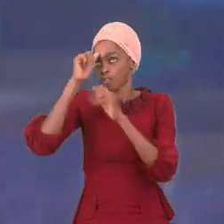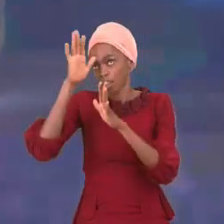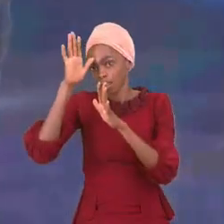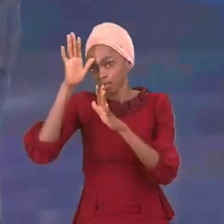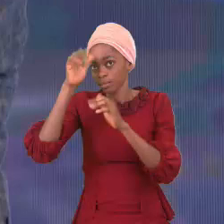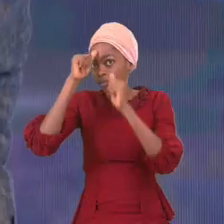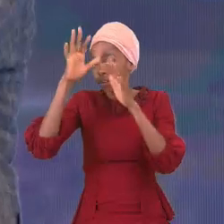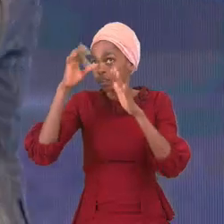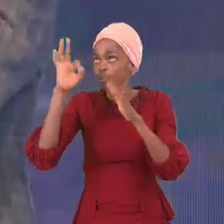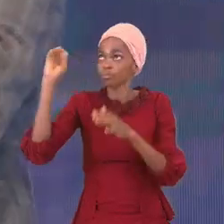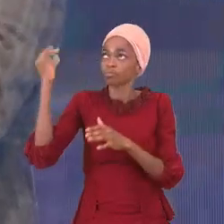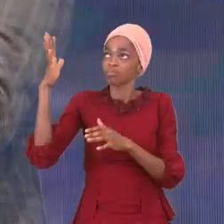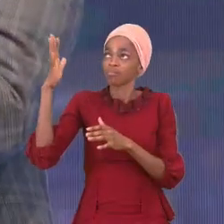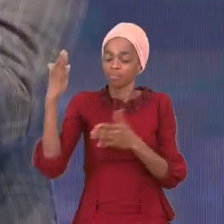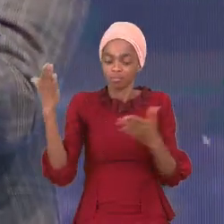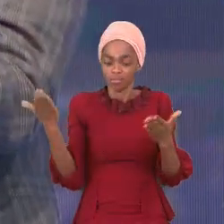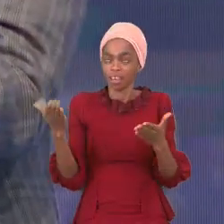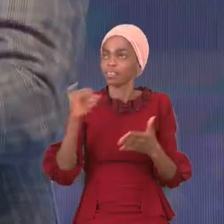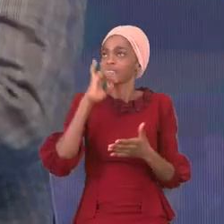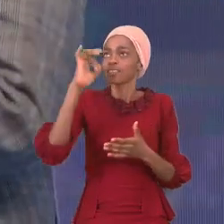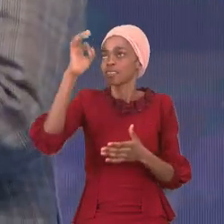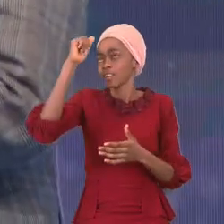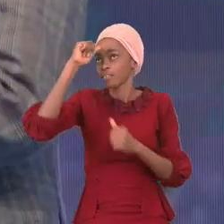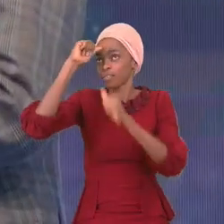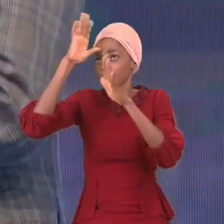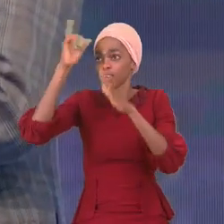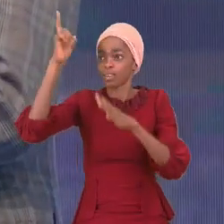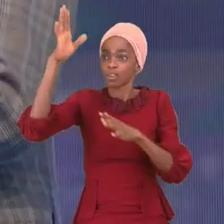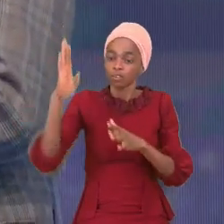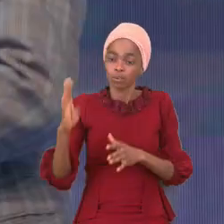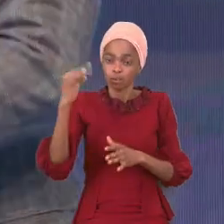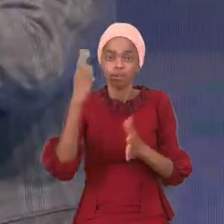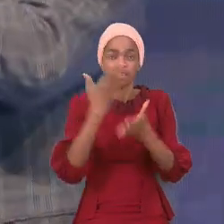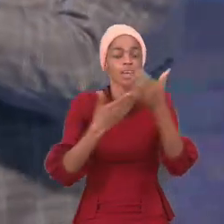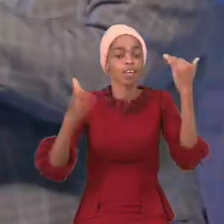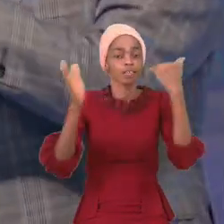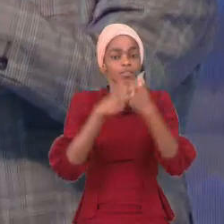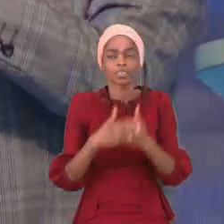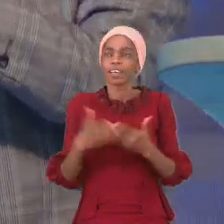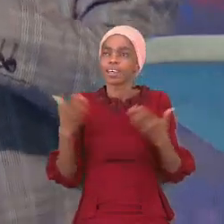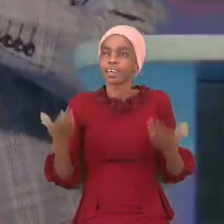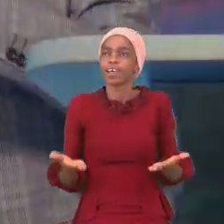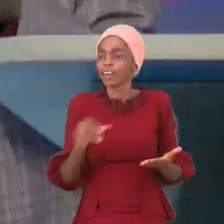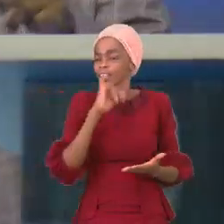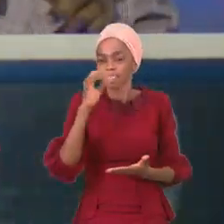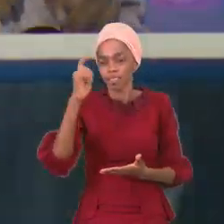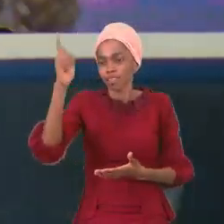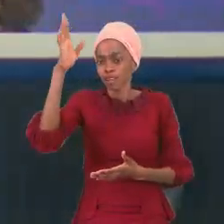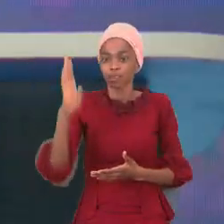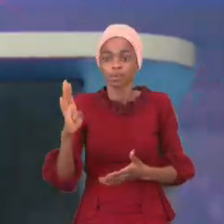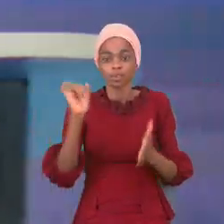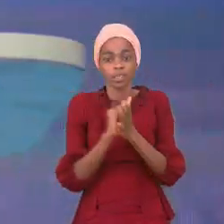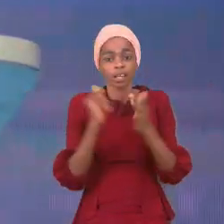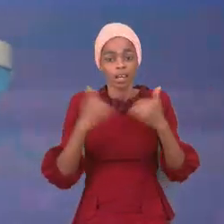of light. Here is the God of heaven. Here is the God that has